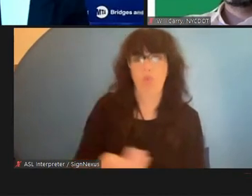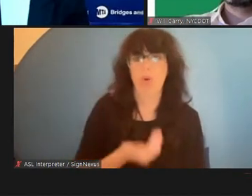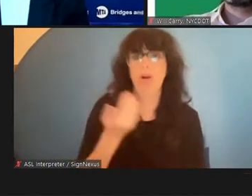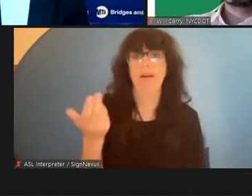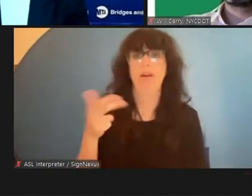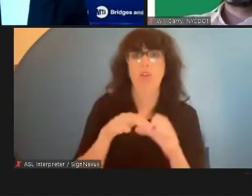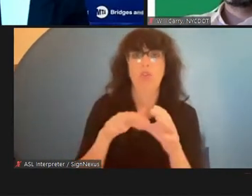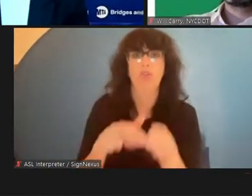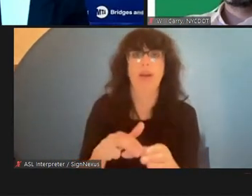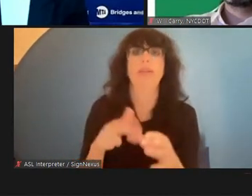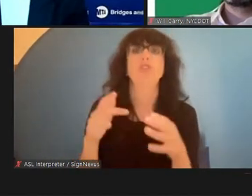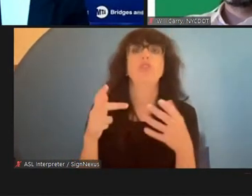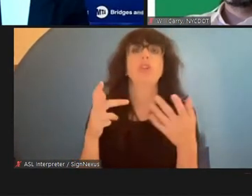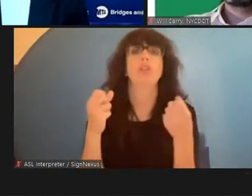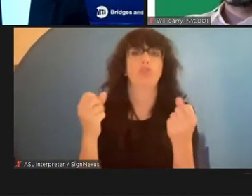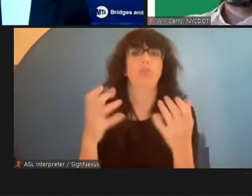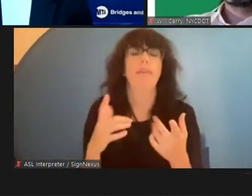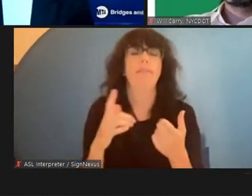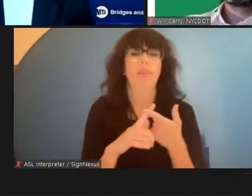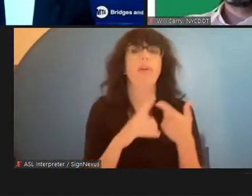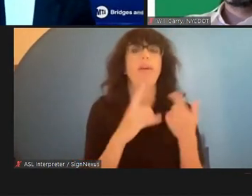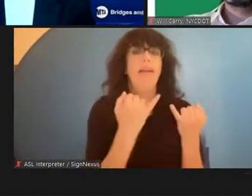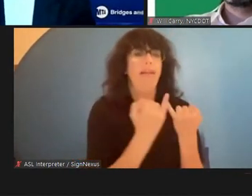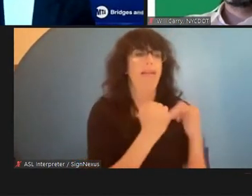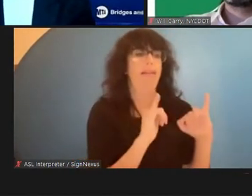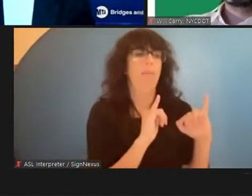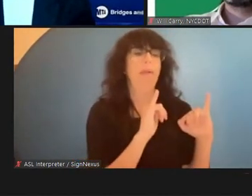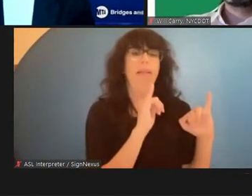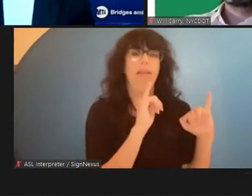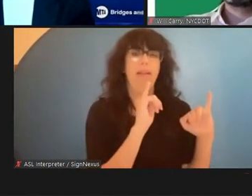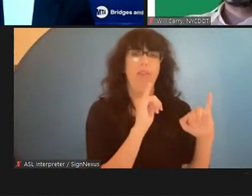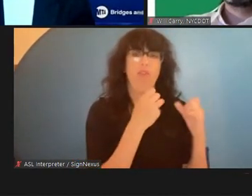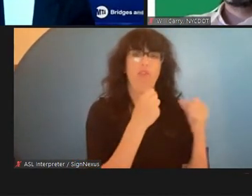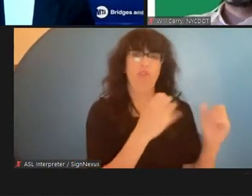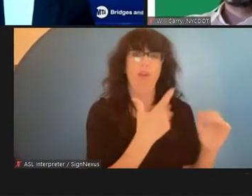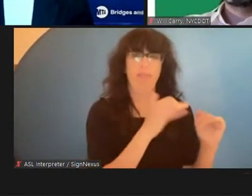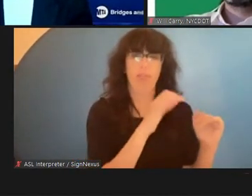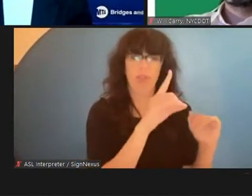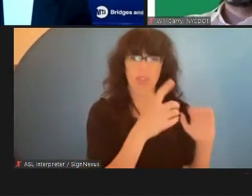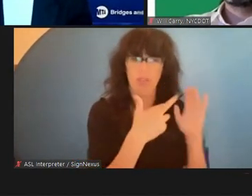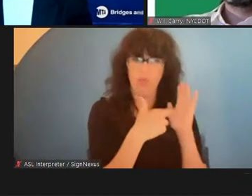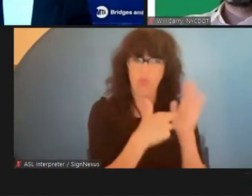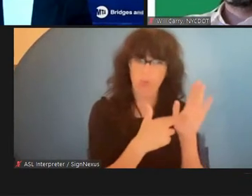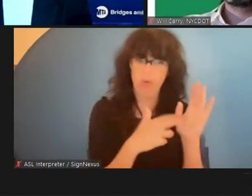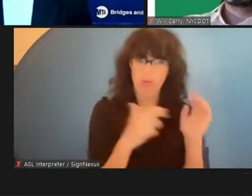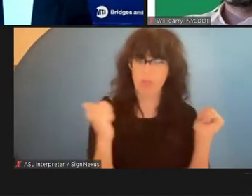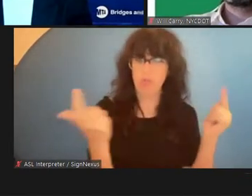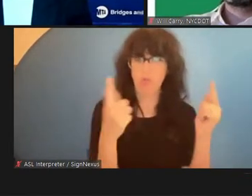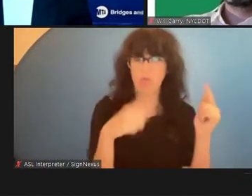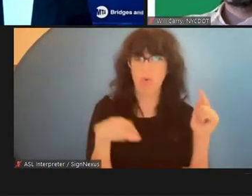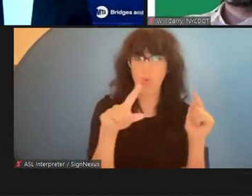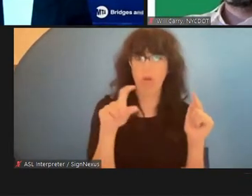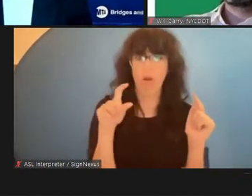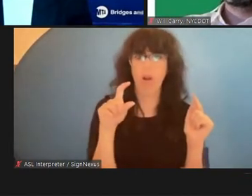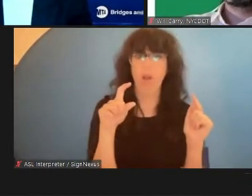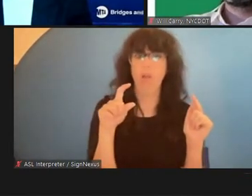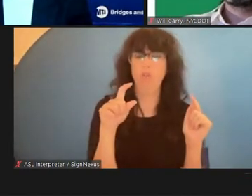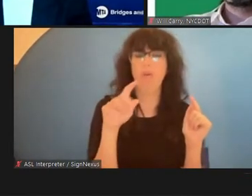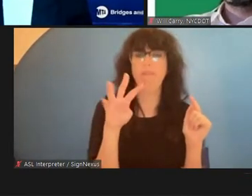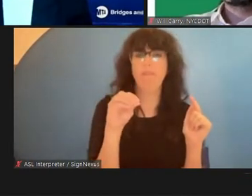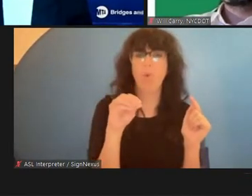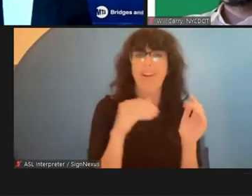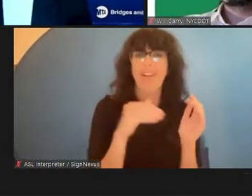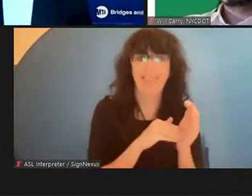and the organizing director of the independent drivers guild which represents over 140 000 drivers in new york